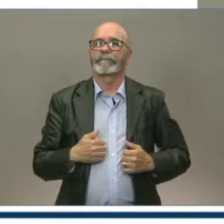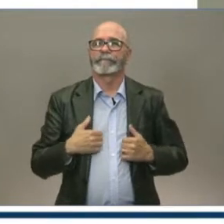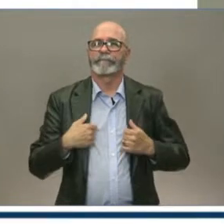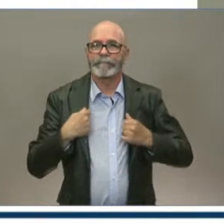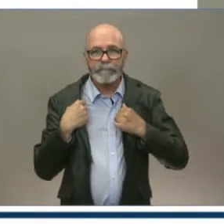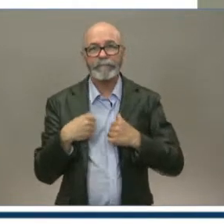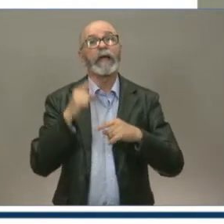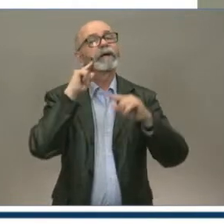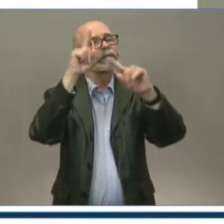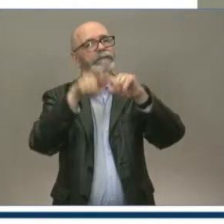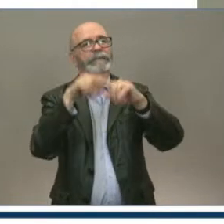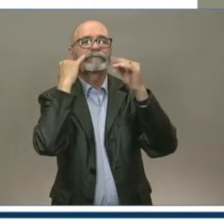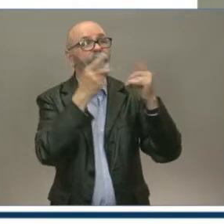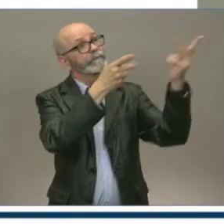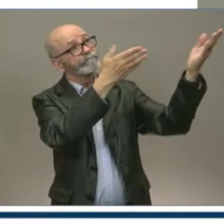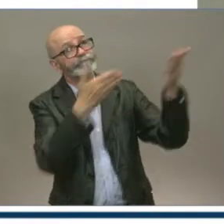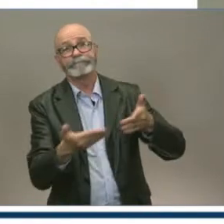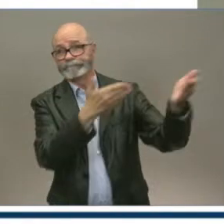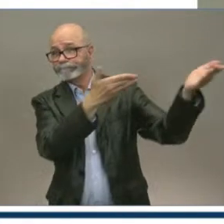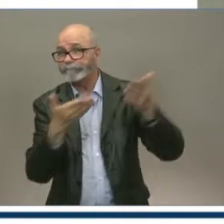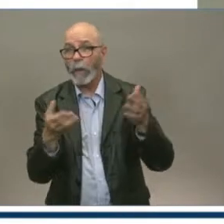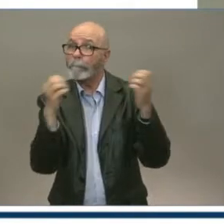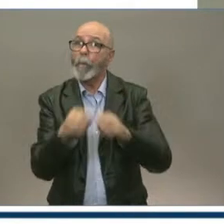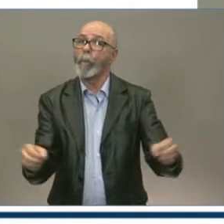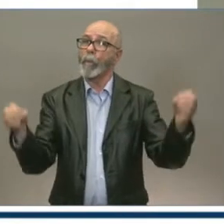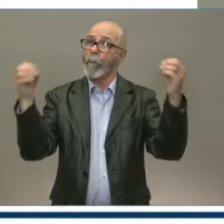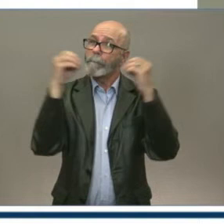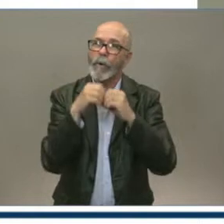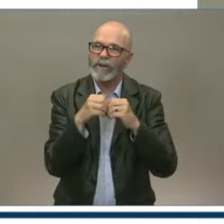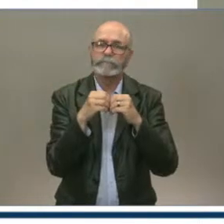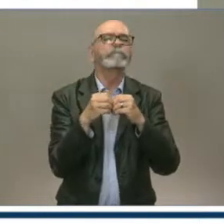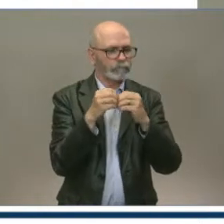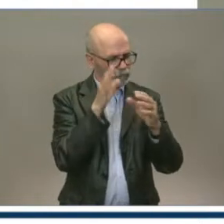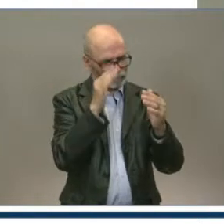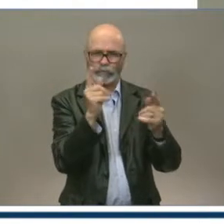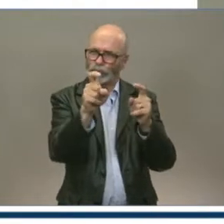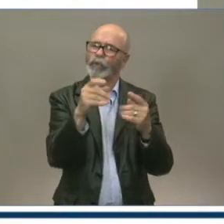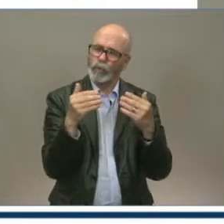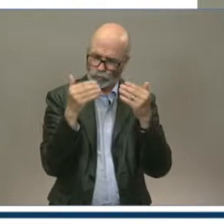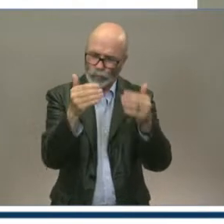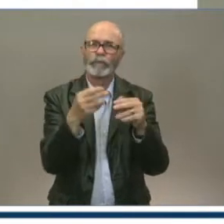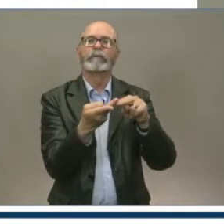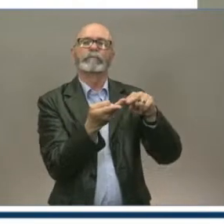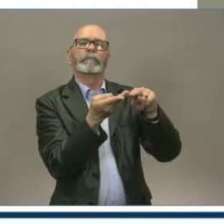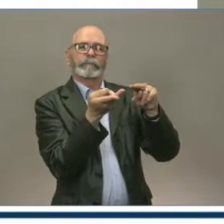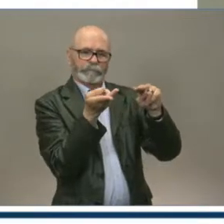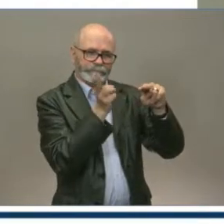and it continues to do that, available appointments will increase as well.